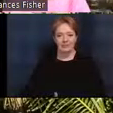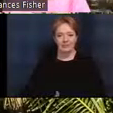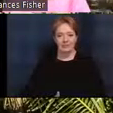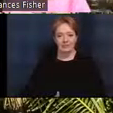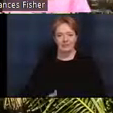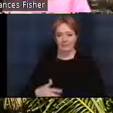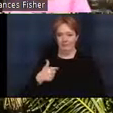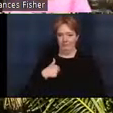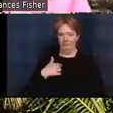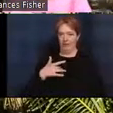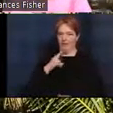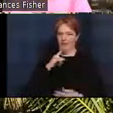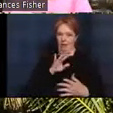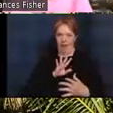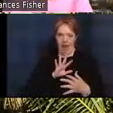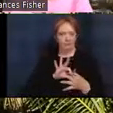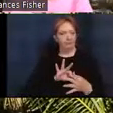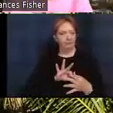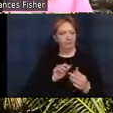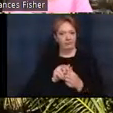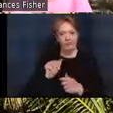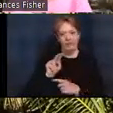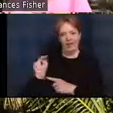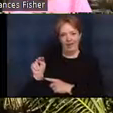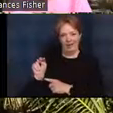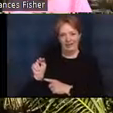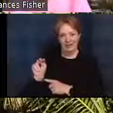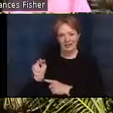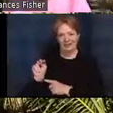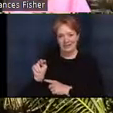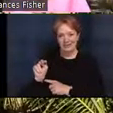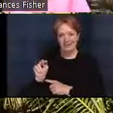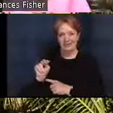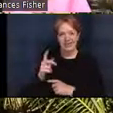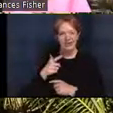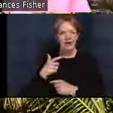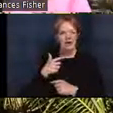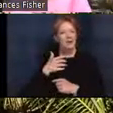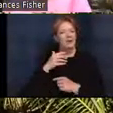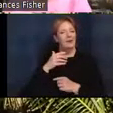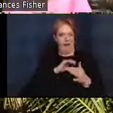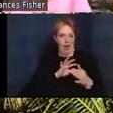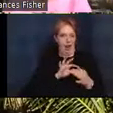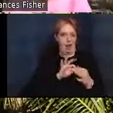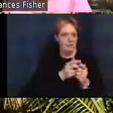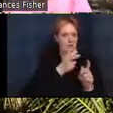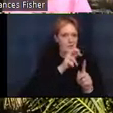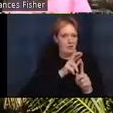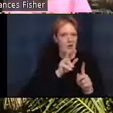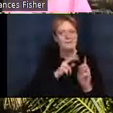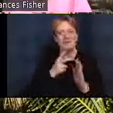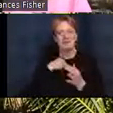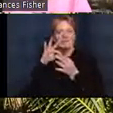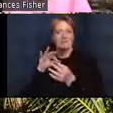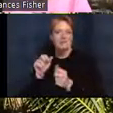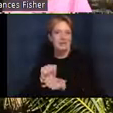Norton, which makes my association with Ann Norton Sculpture Gardens very special.